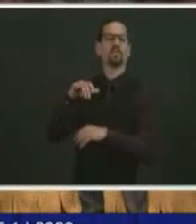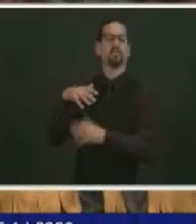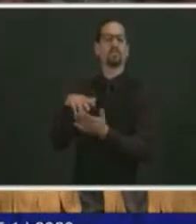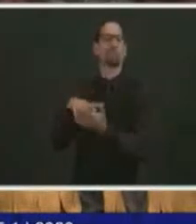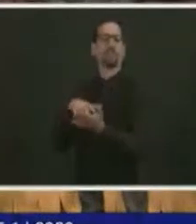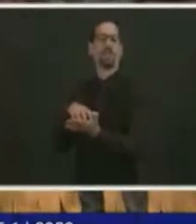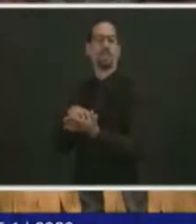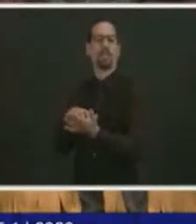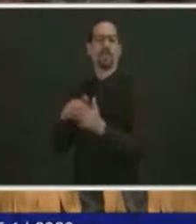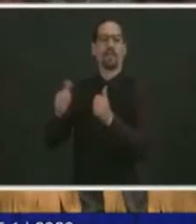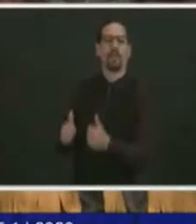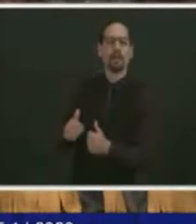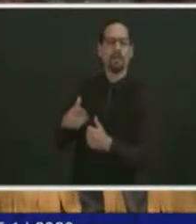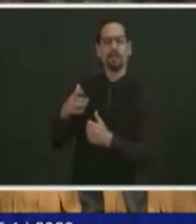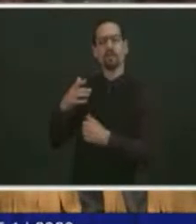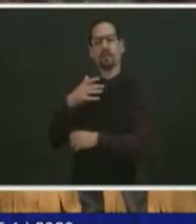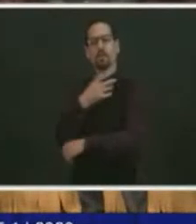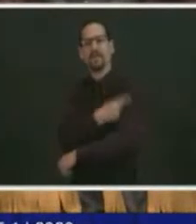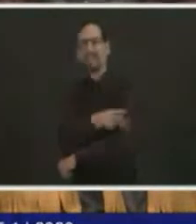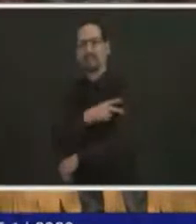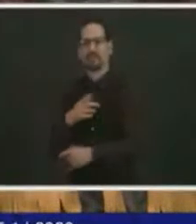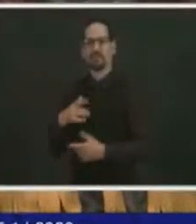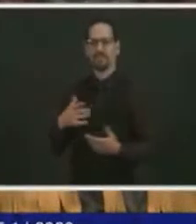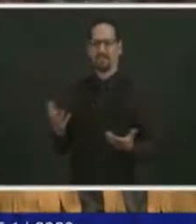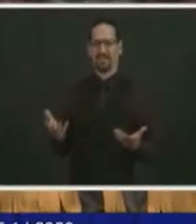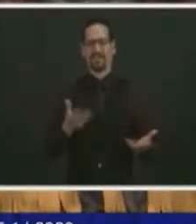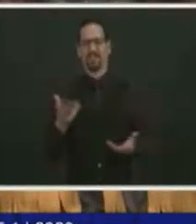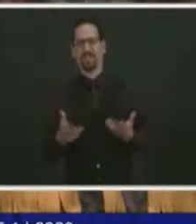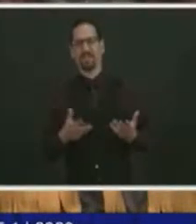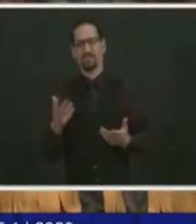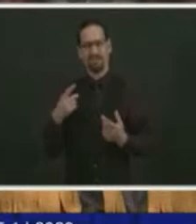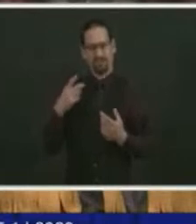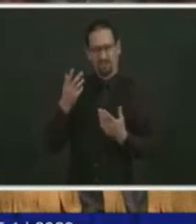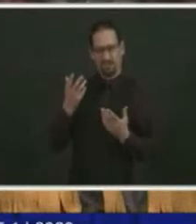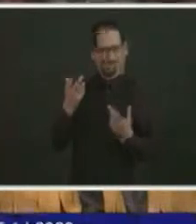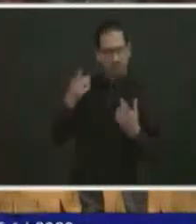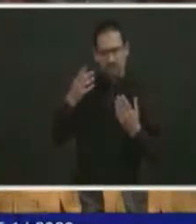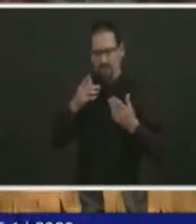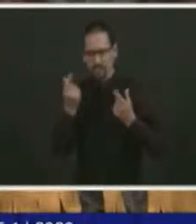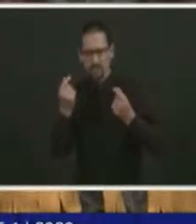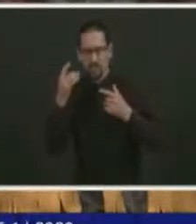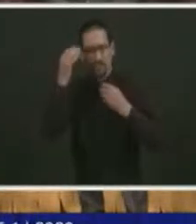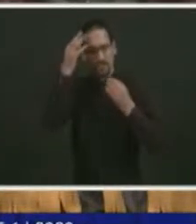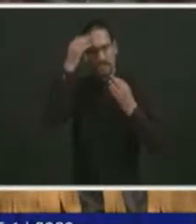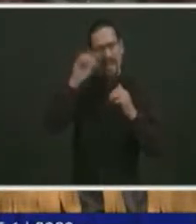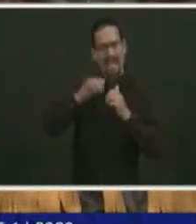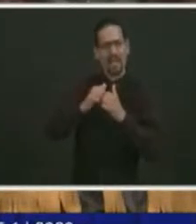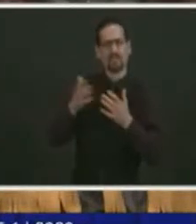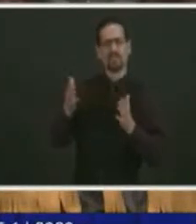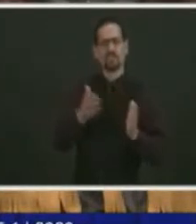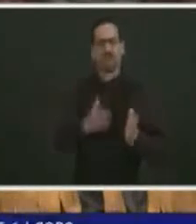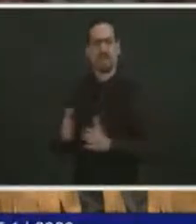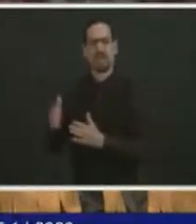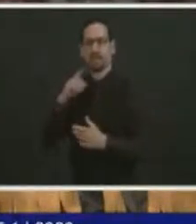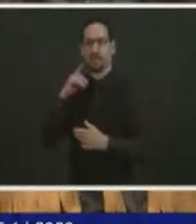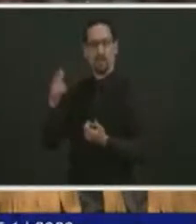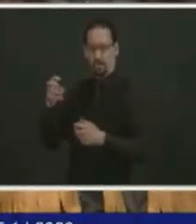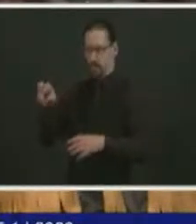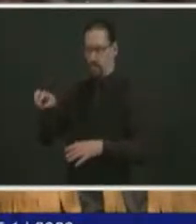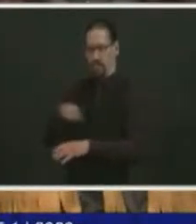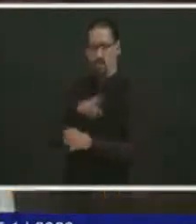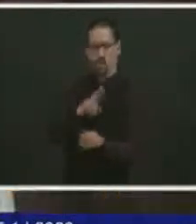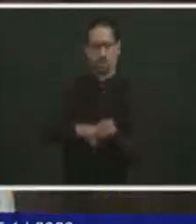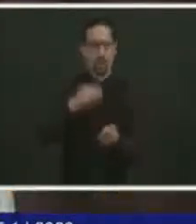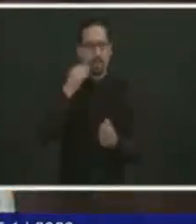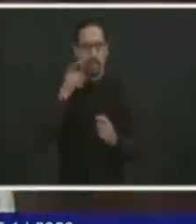is there any thought to, I guess, distinguishing at some point between the assisted living setting and the nursing home setting? Yeah, we have been talking about this,